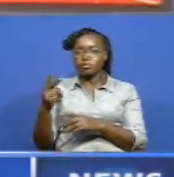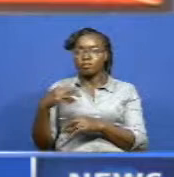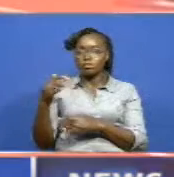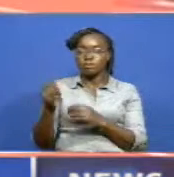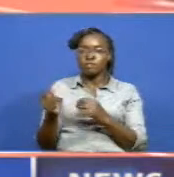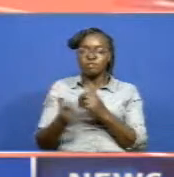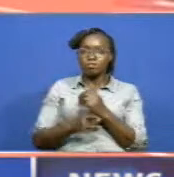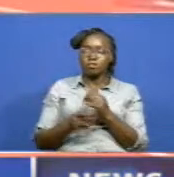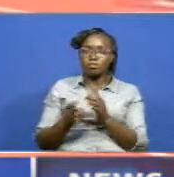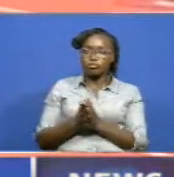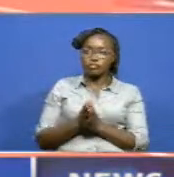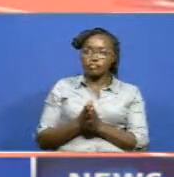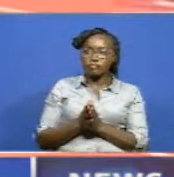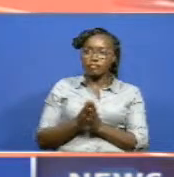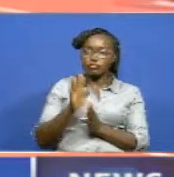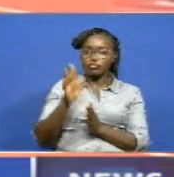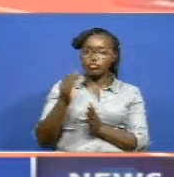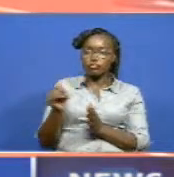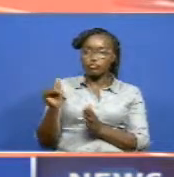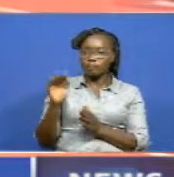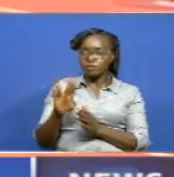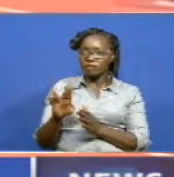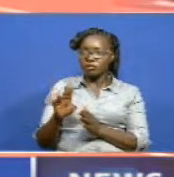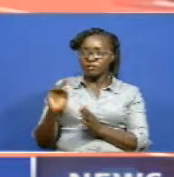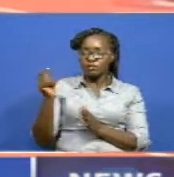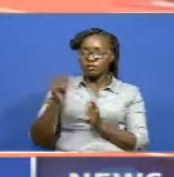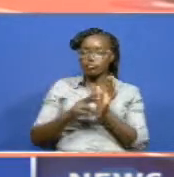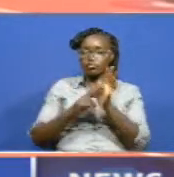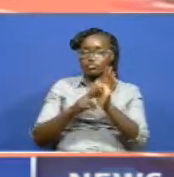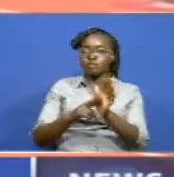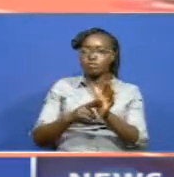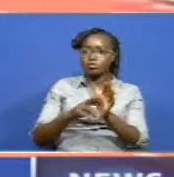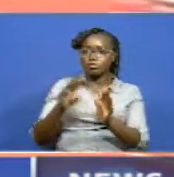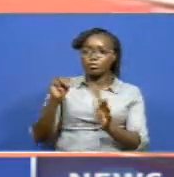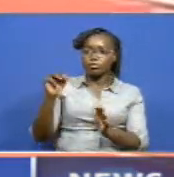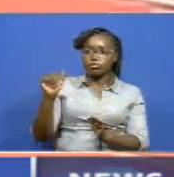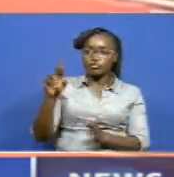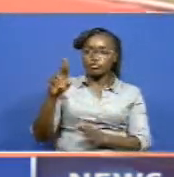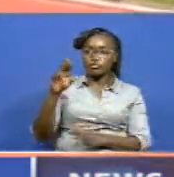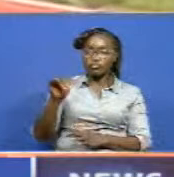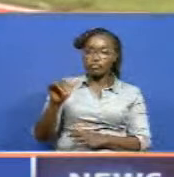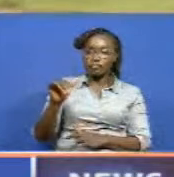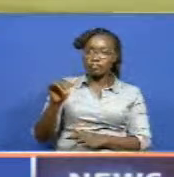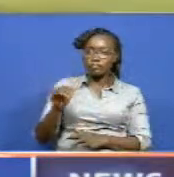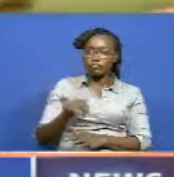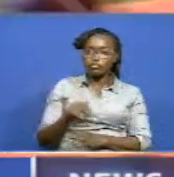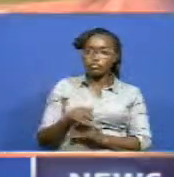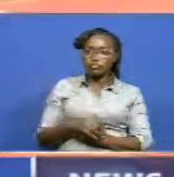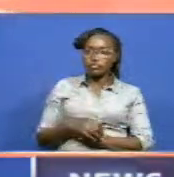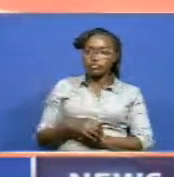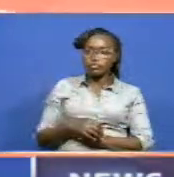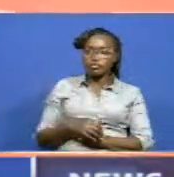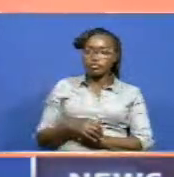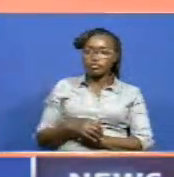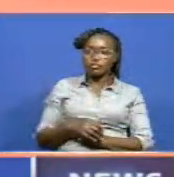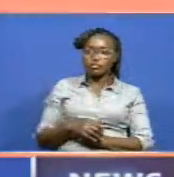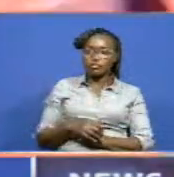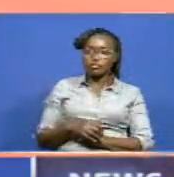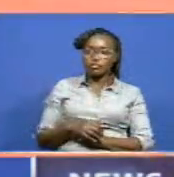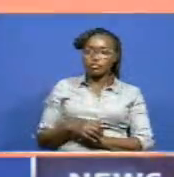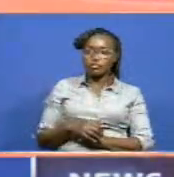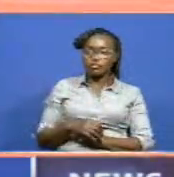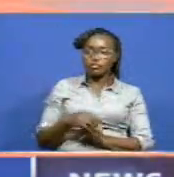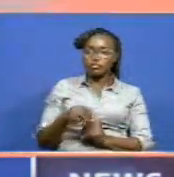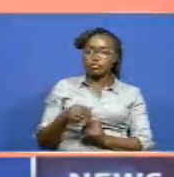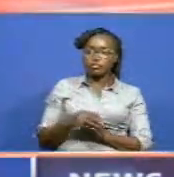women's 4x400 meters, Kenya will be represented by Mary Mora, Helen Siombua, Veronica Mtua, Gladys